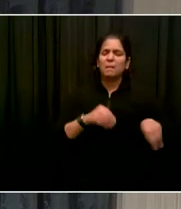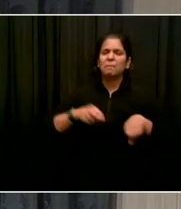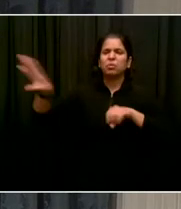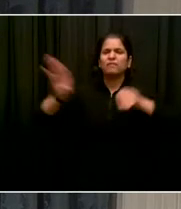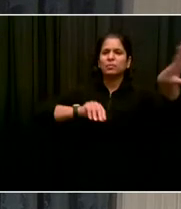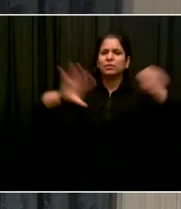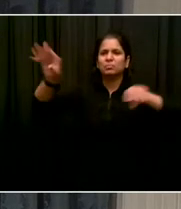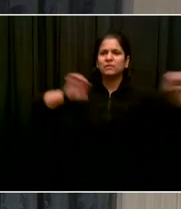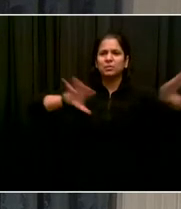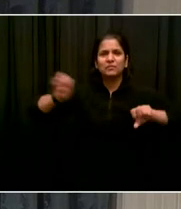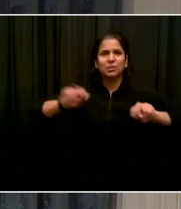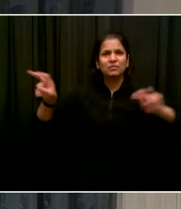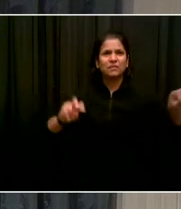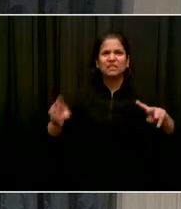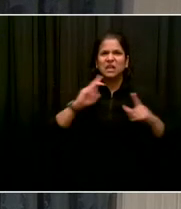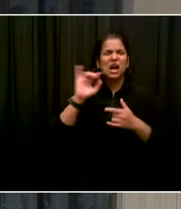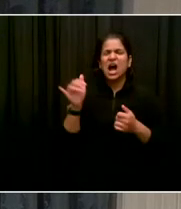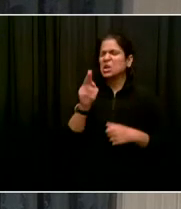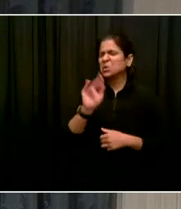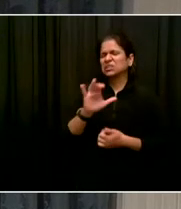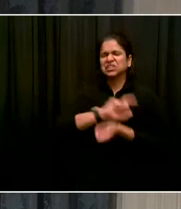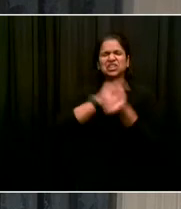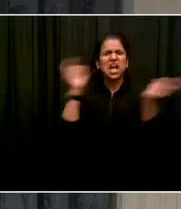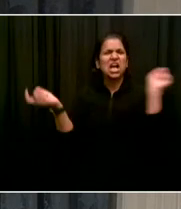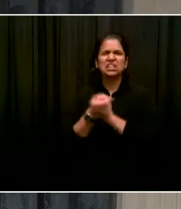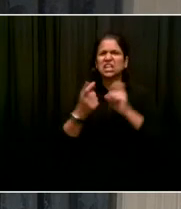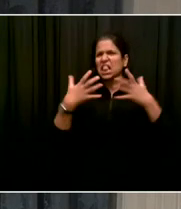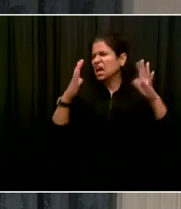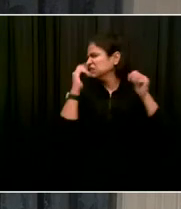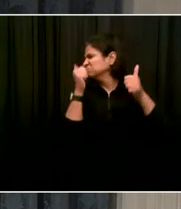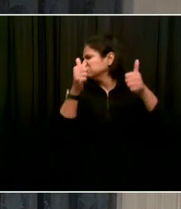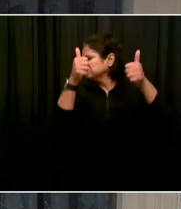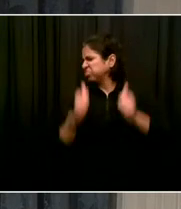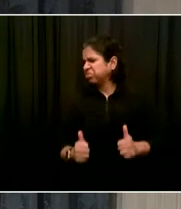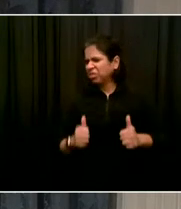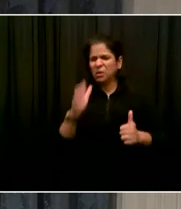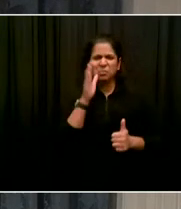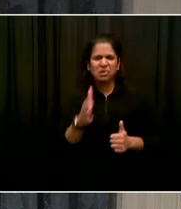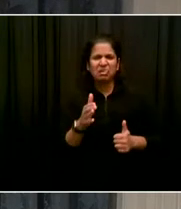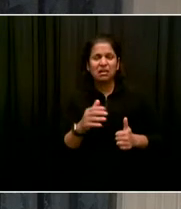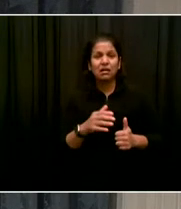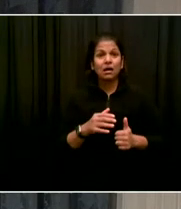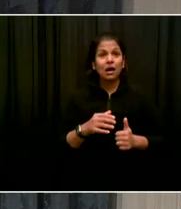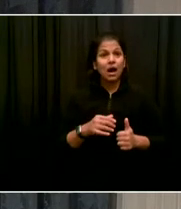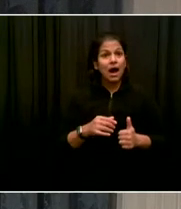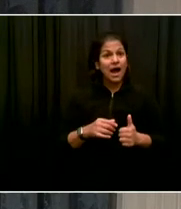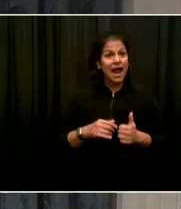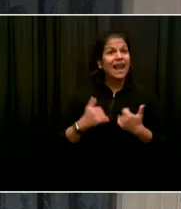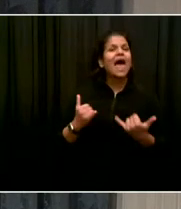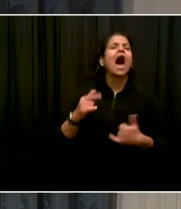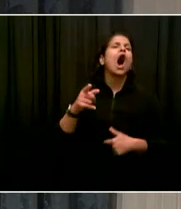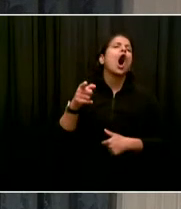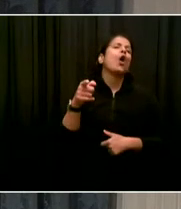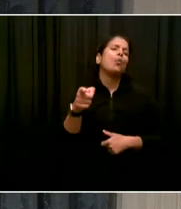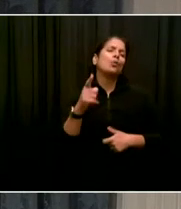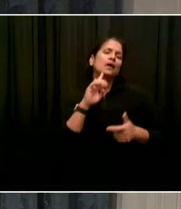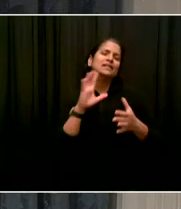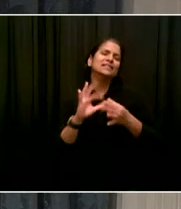shovels, getting ready to bury us. What do you say to the doubting Thomases about New York City's